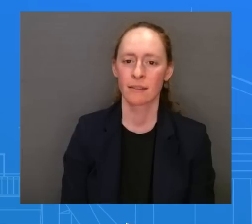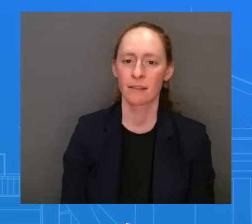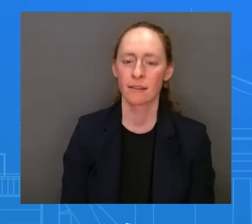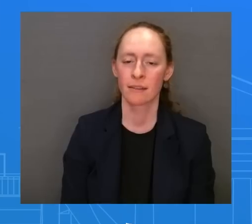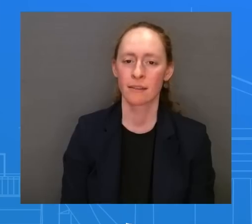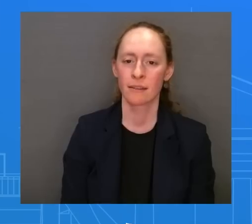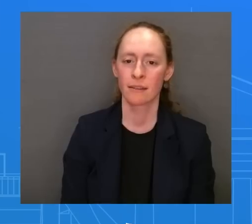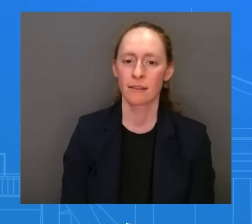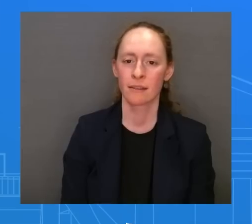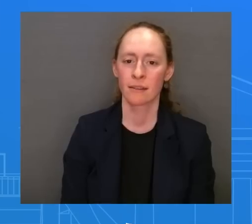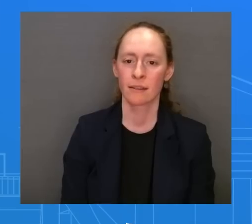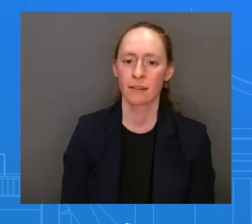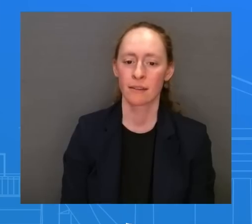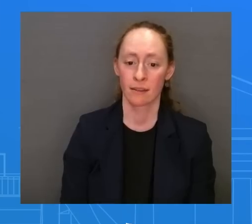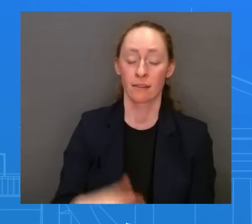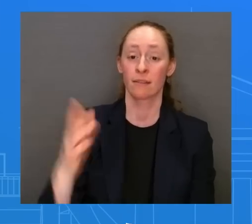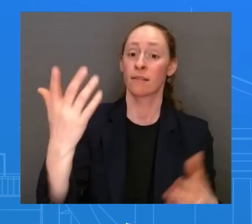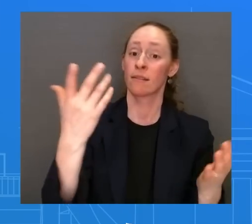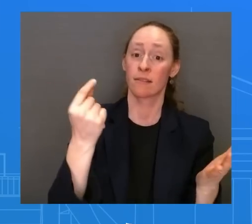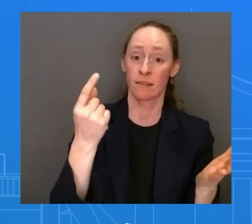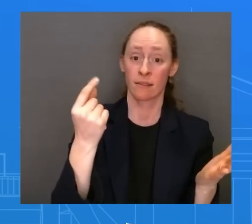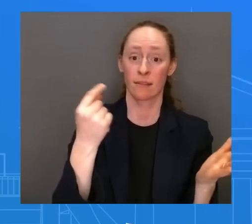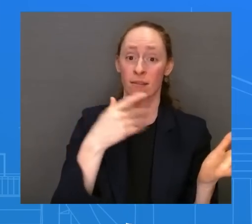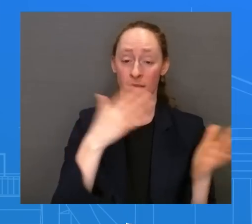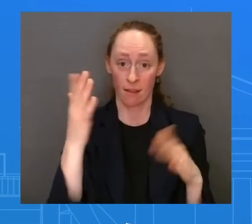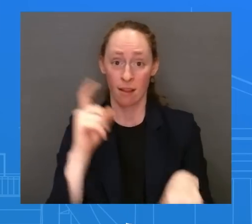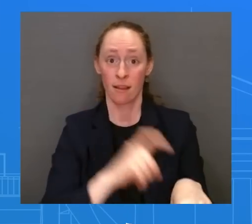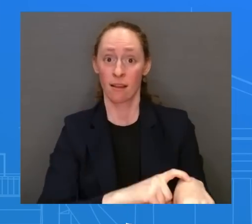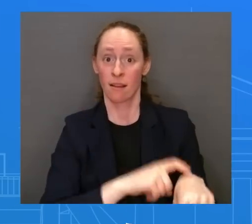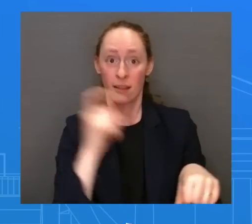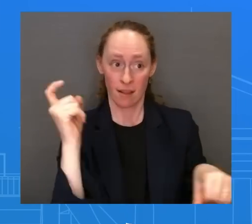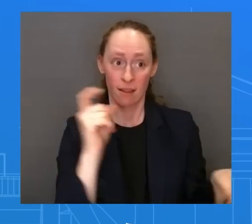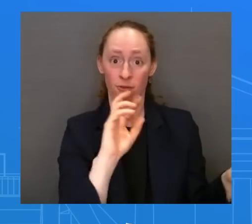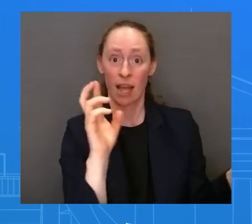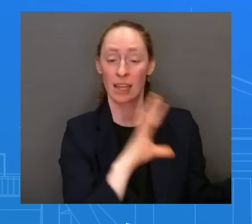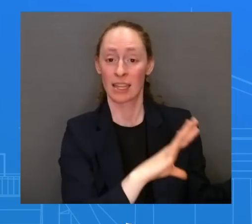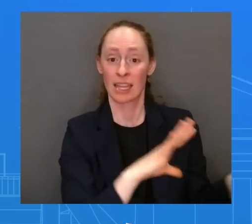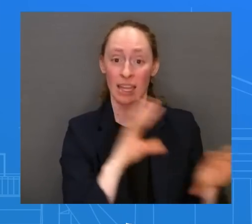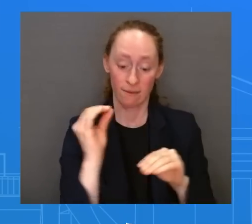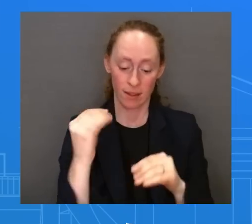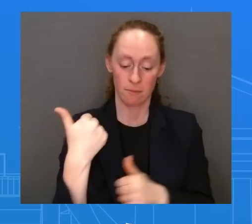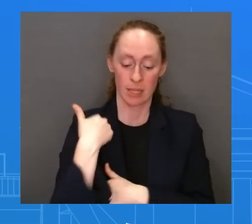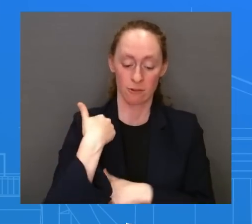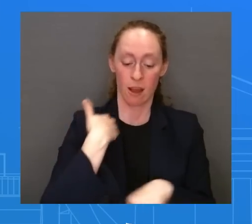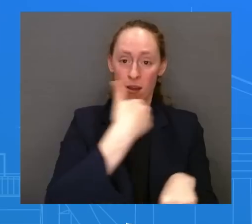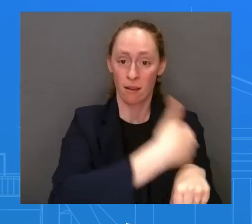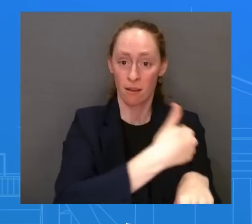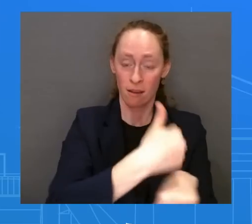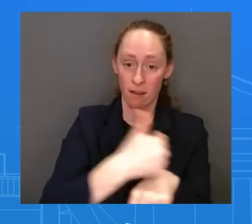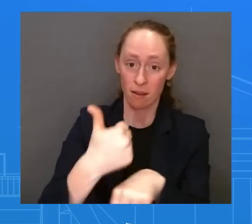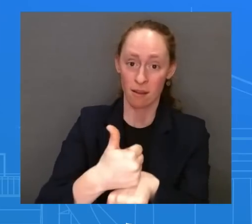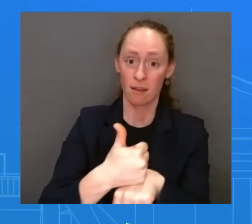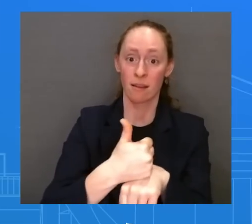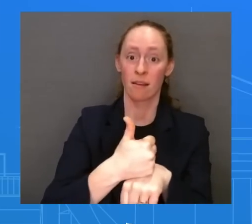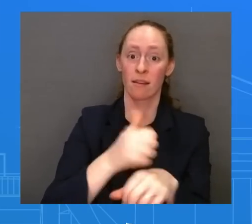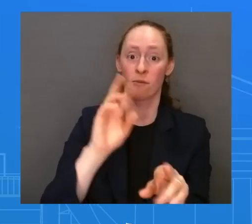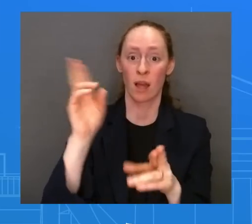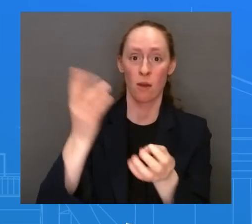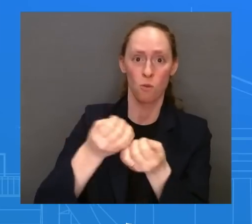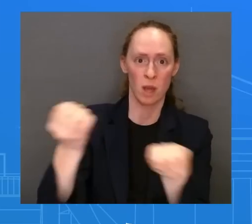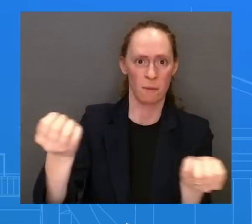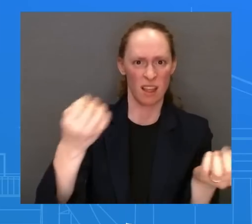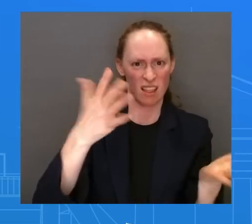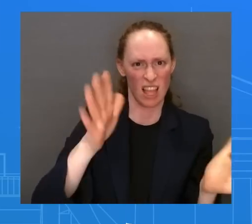operating out of and equipment that we had that we believe the Afghans could and should keep were turned over to them in a very